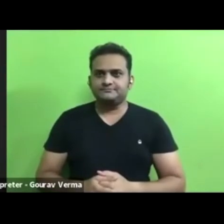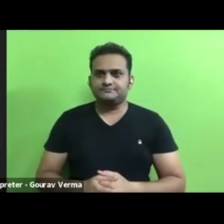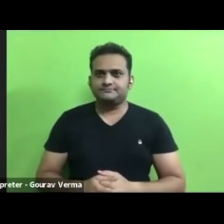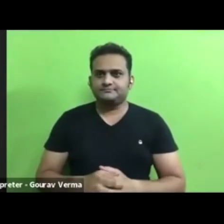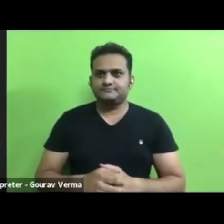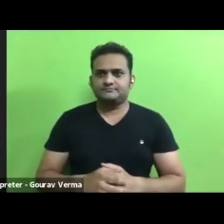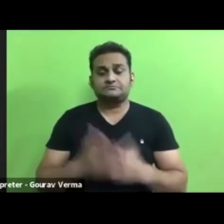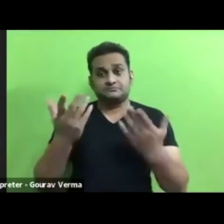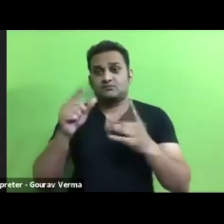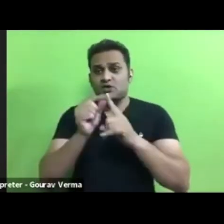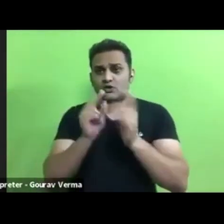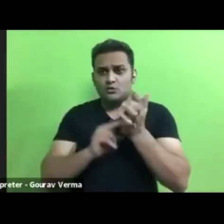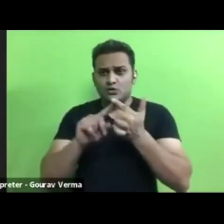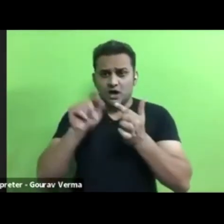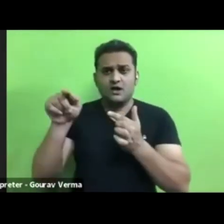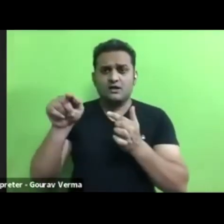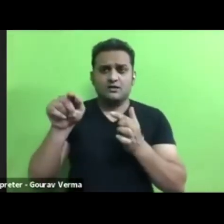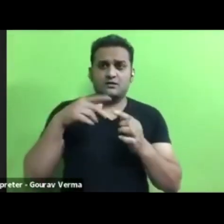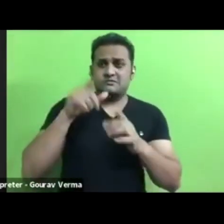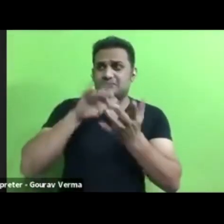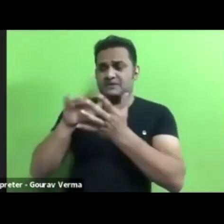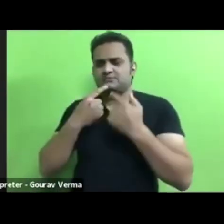Somewhere in Pune, I will not name the location,